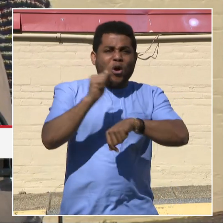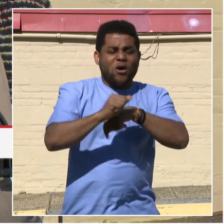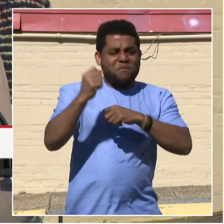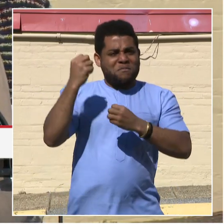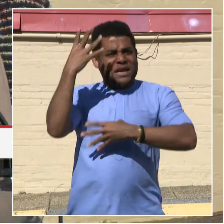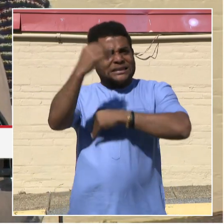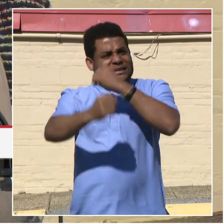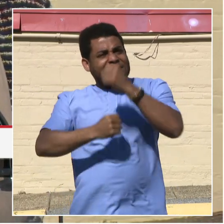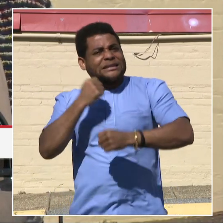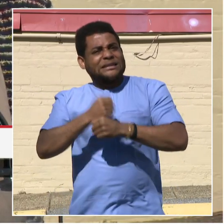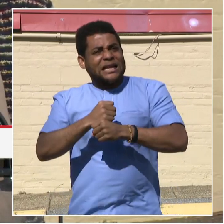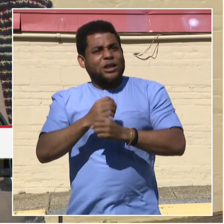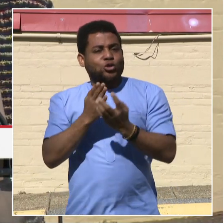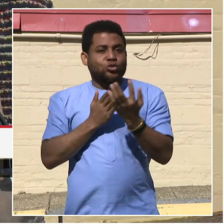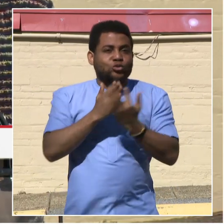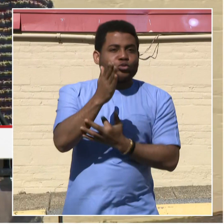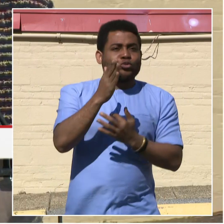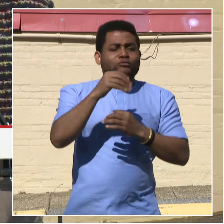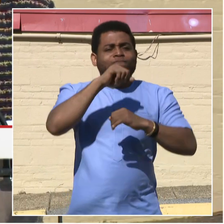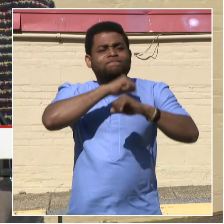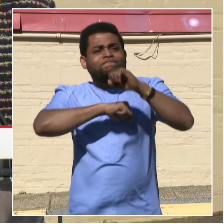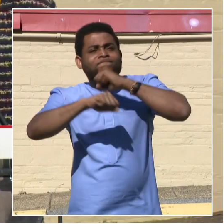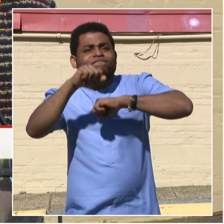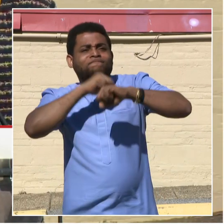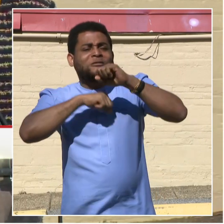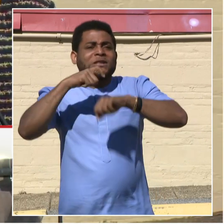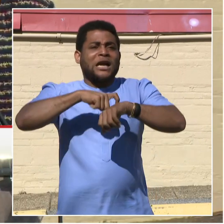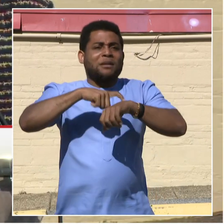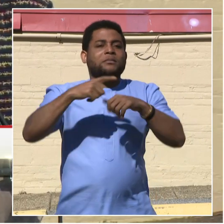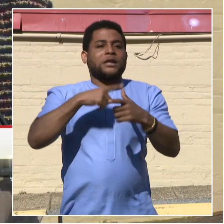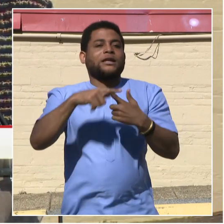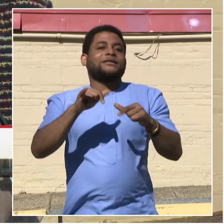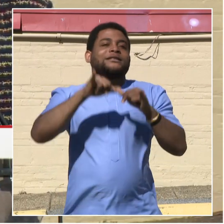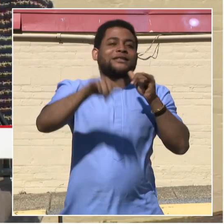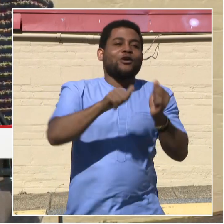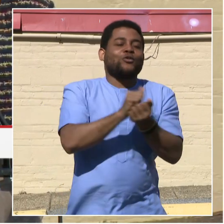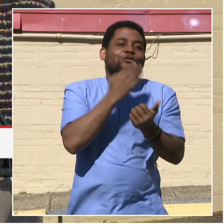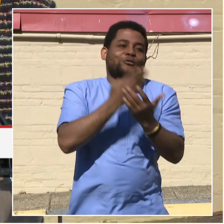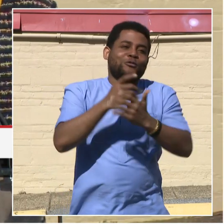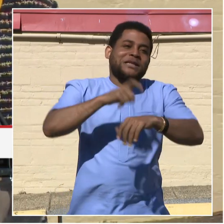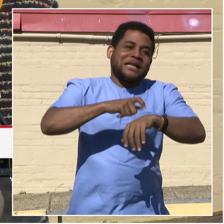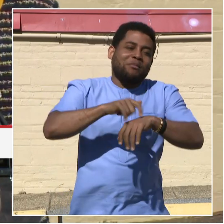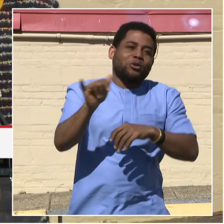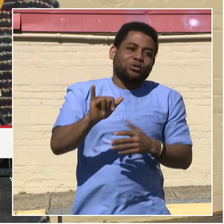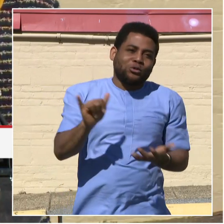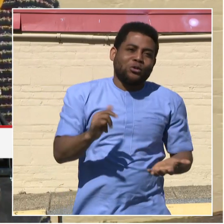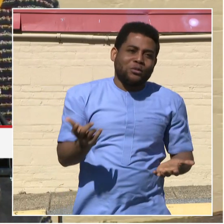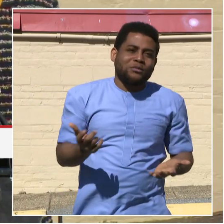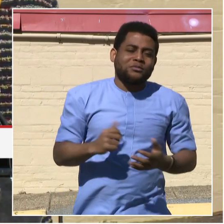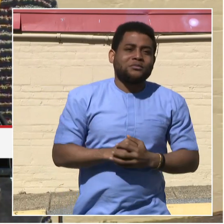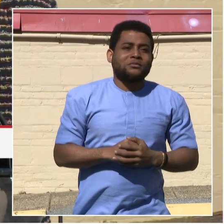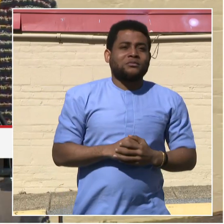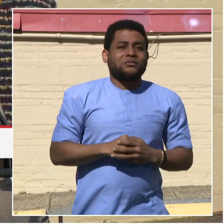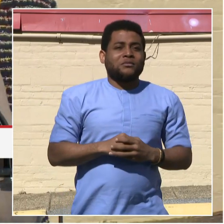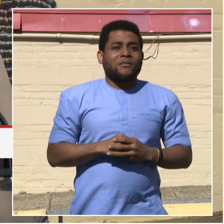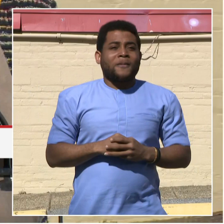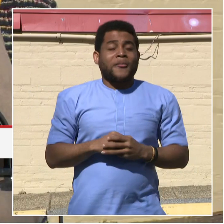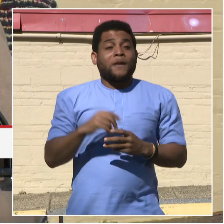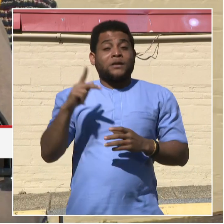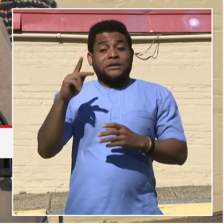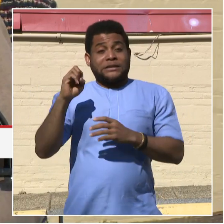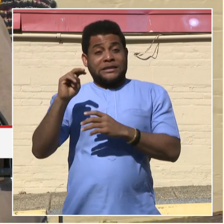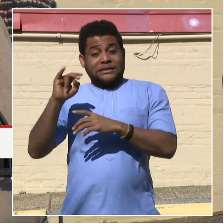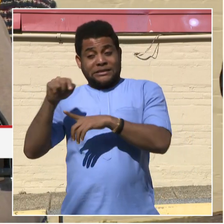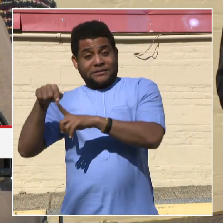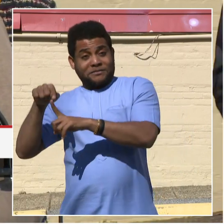through the tough times, and want to stay in the good times. Now, the government, the Kenyan knows this, we have a lot of good ideas.